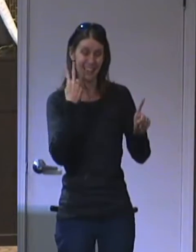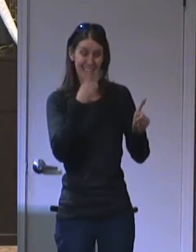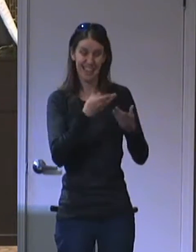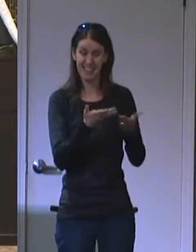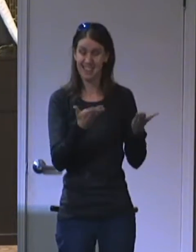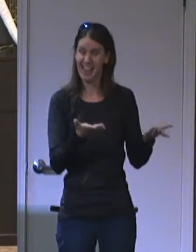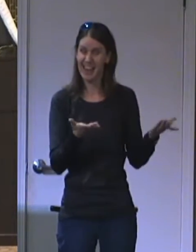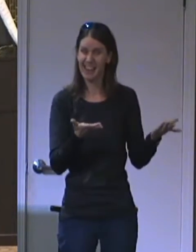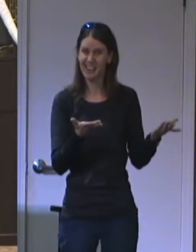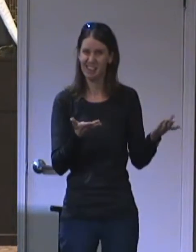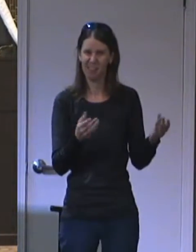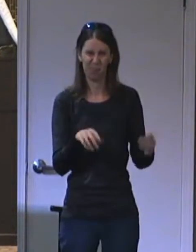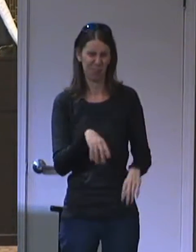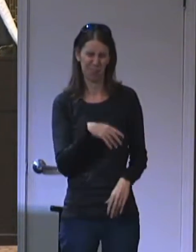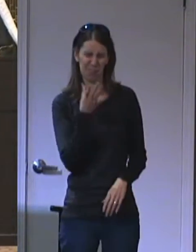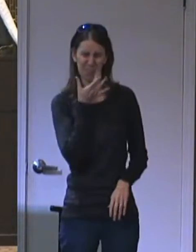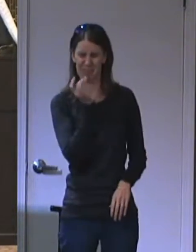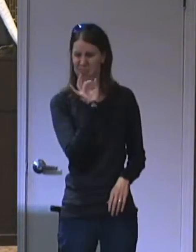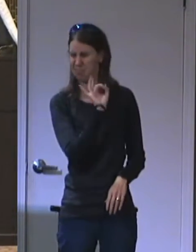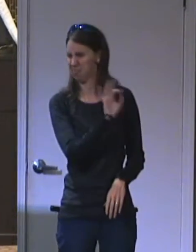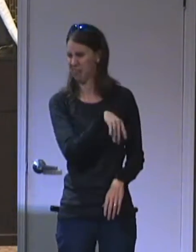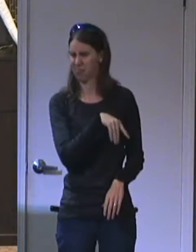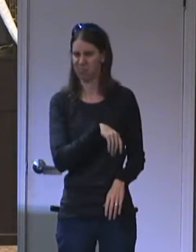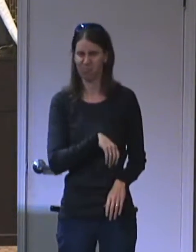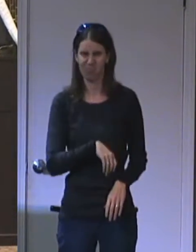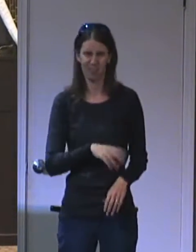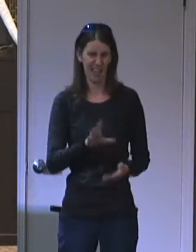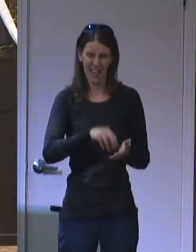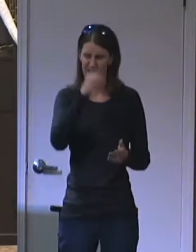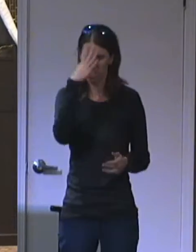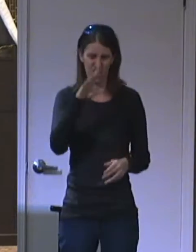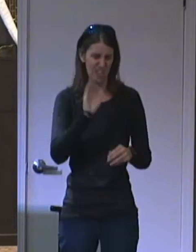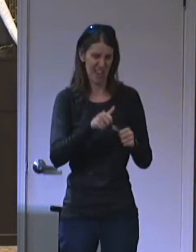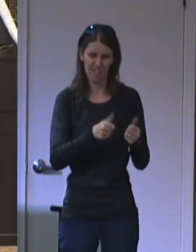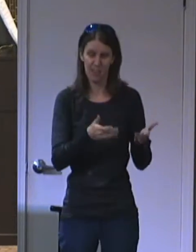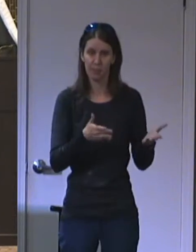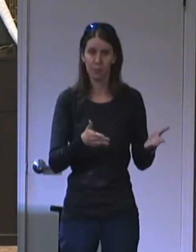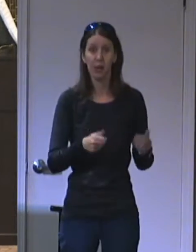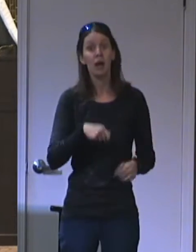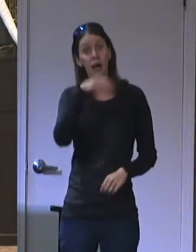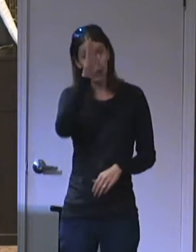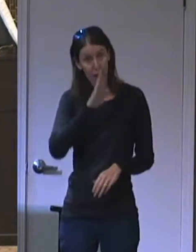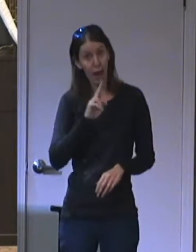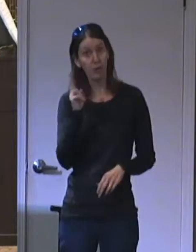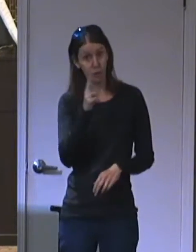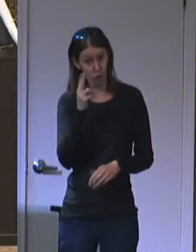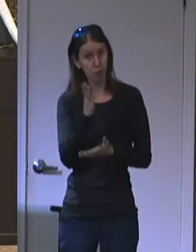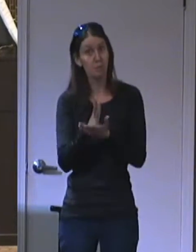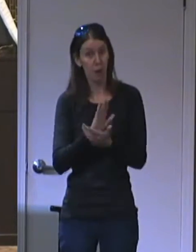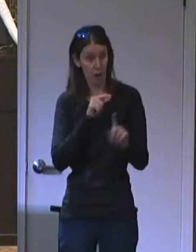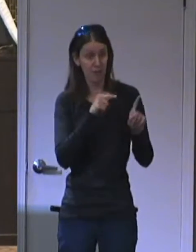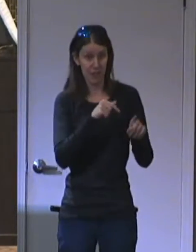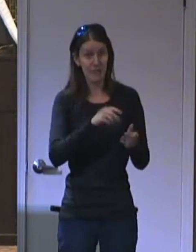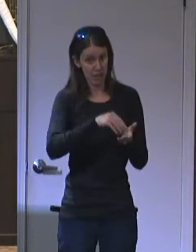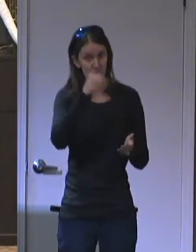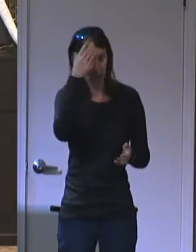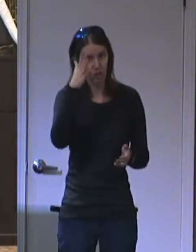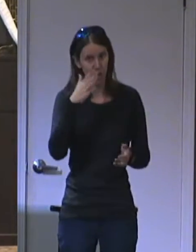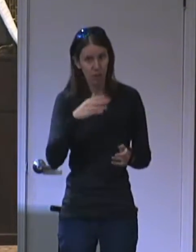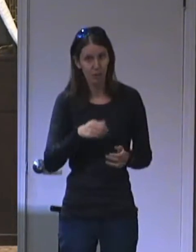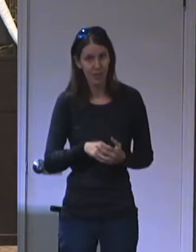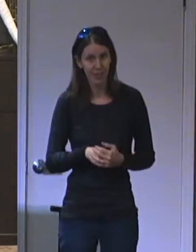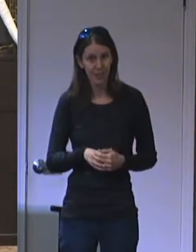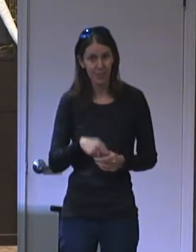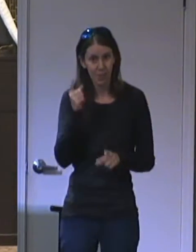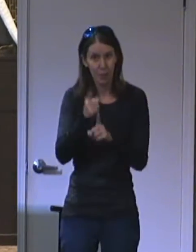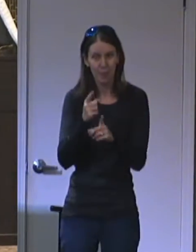achieved. Everything about my life, my education, everything. Now, God would use parts of it. We understand that. But he says, look, everything